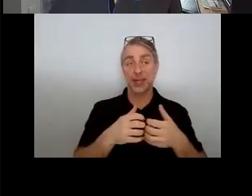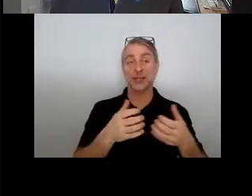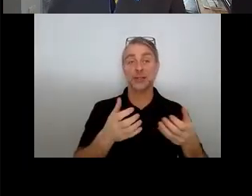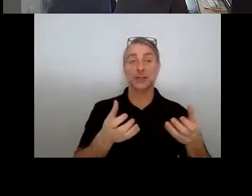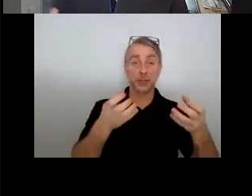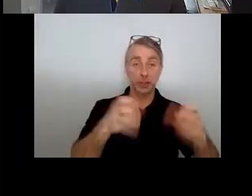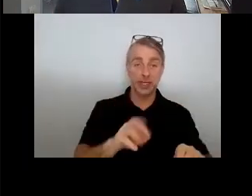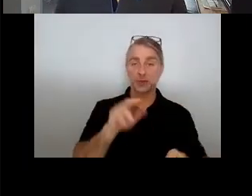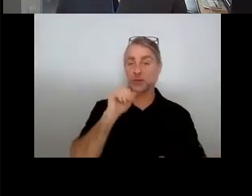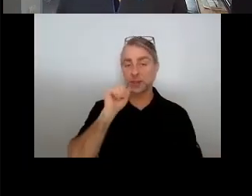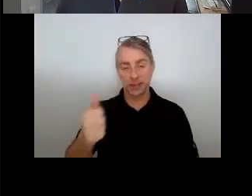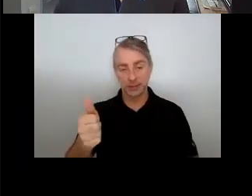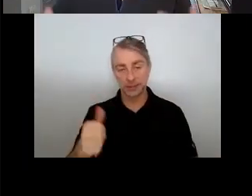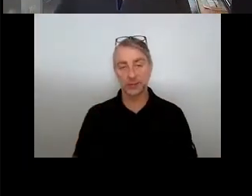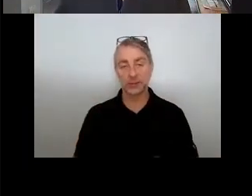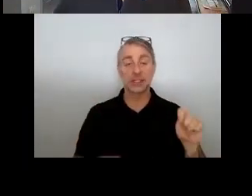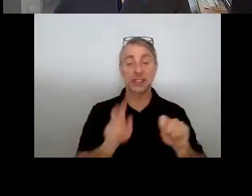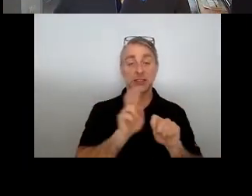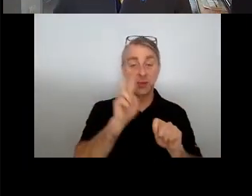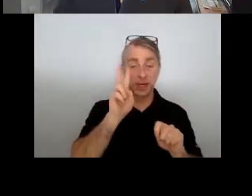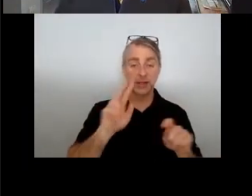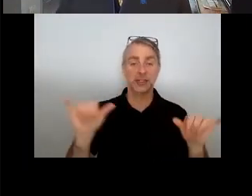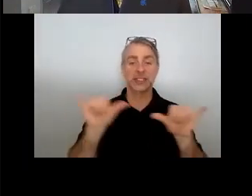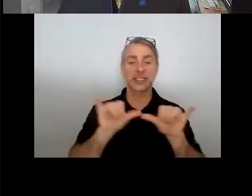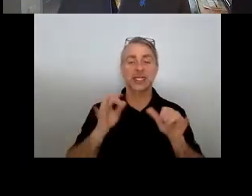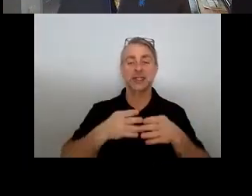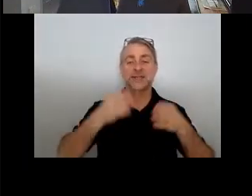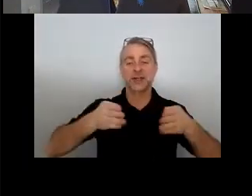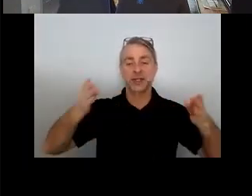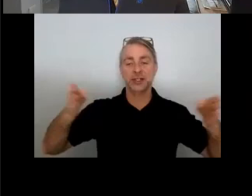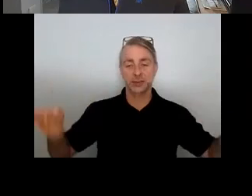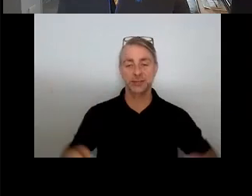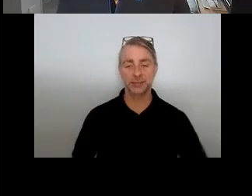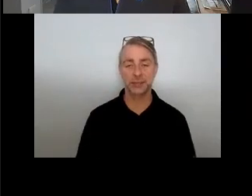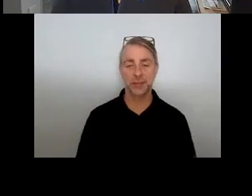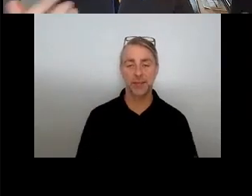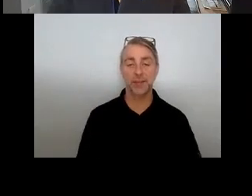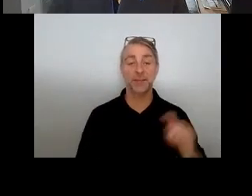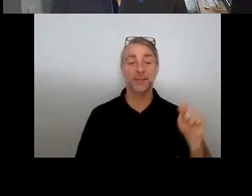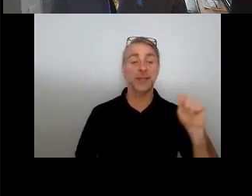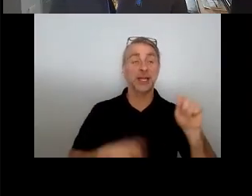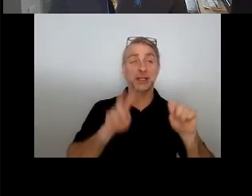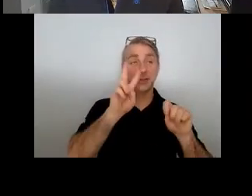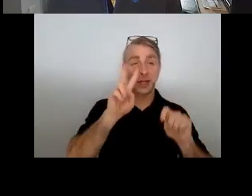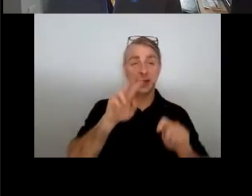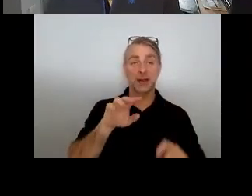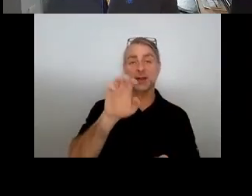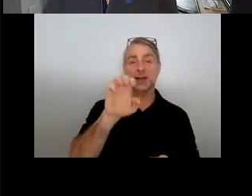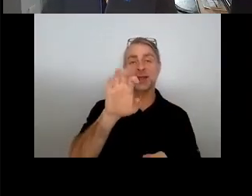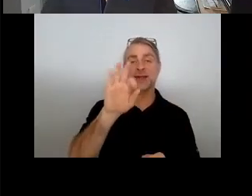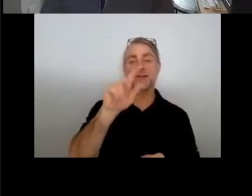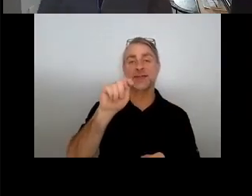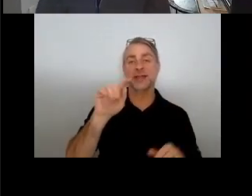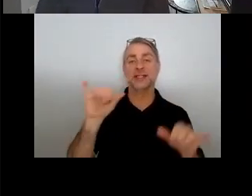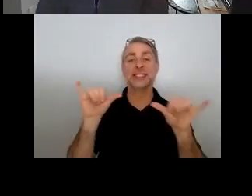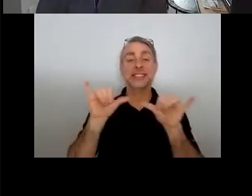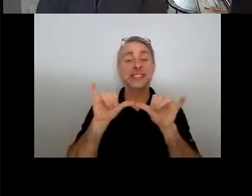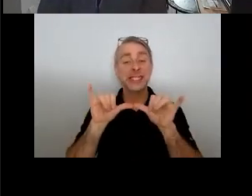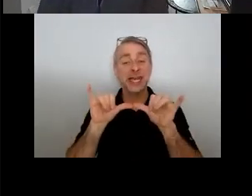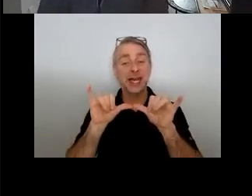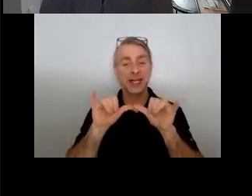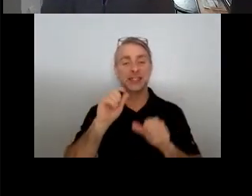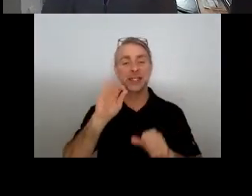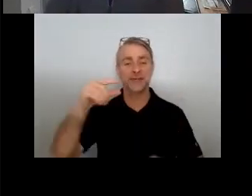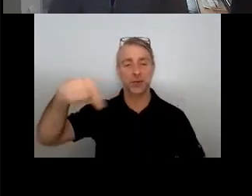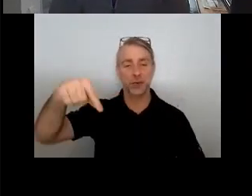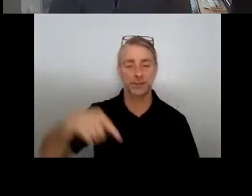squared is the magnitude of variation. So you can think of tau squared really as kind of the effect size version of Q in some